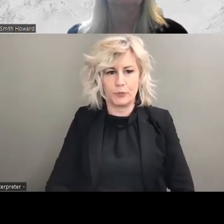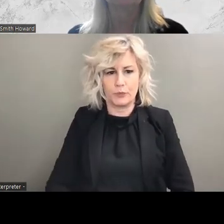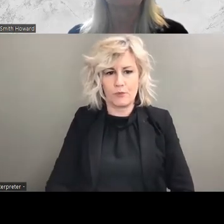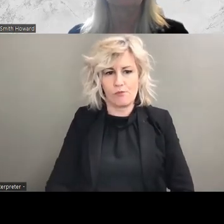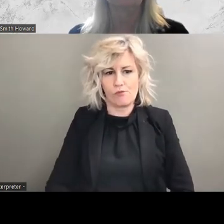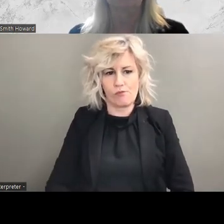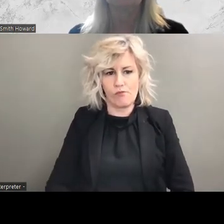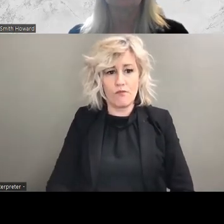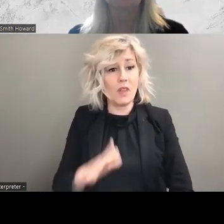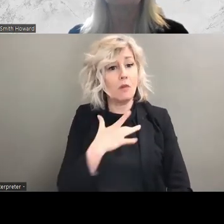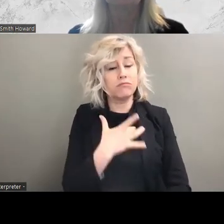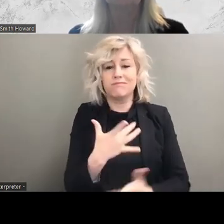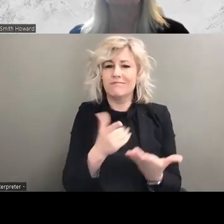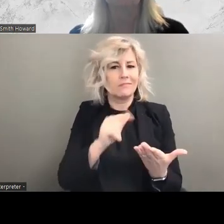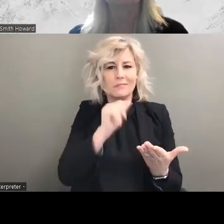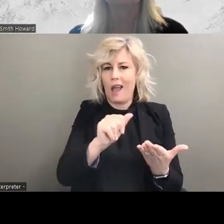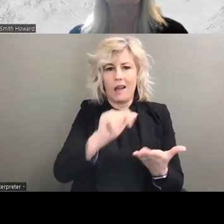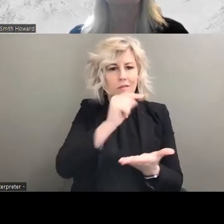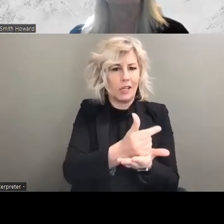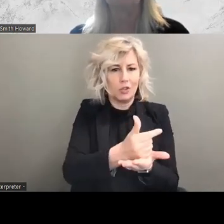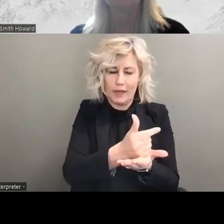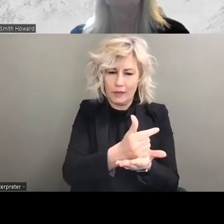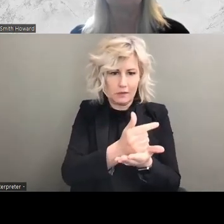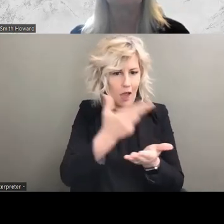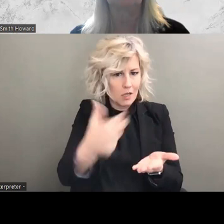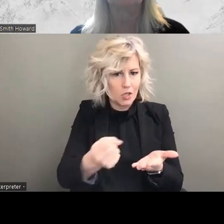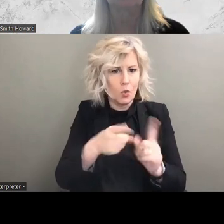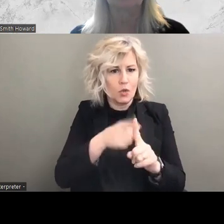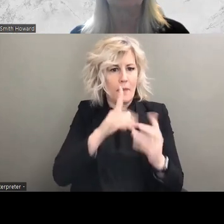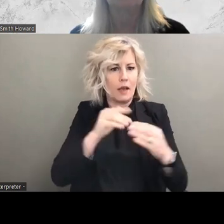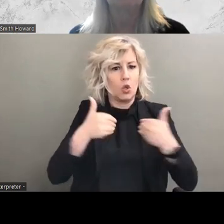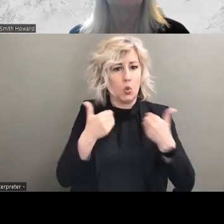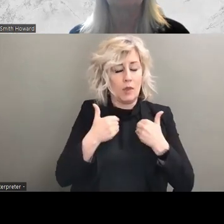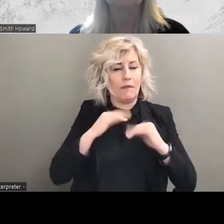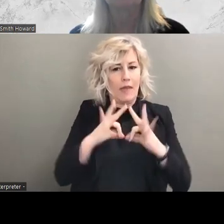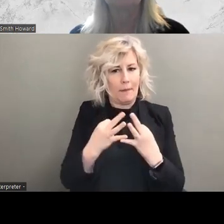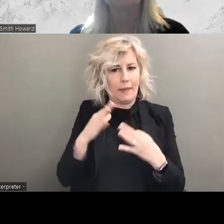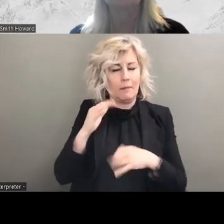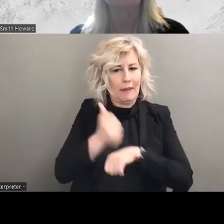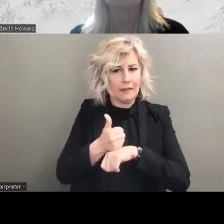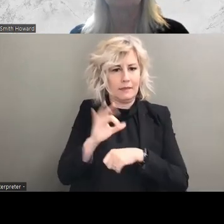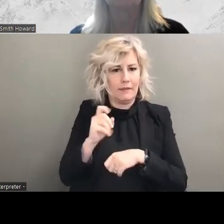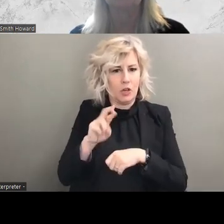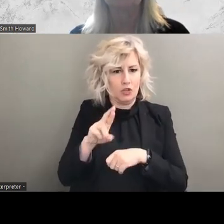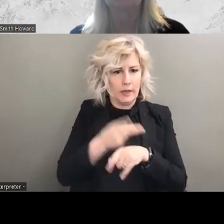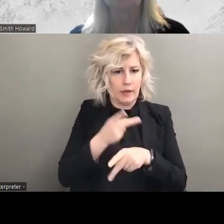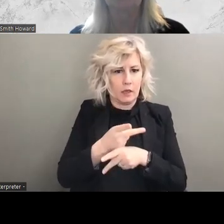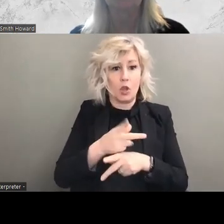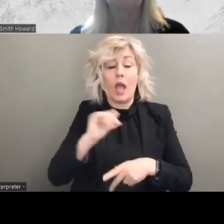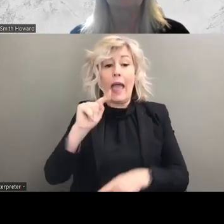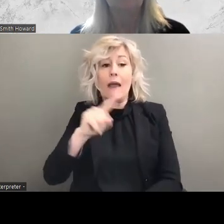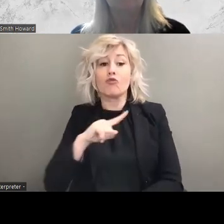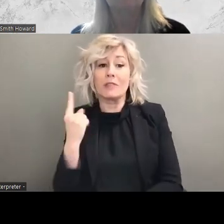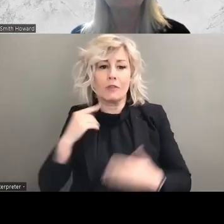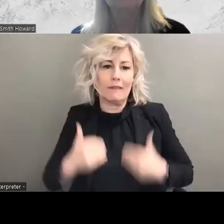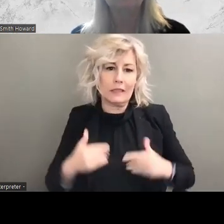And are less likely to graduate high school when compared to youth in family-based foster care. They are at risk of physical abuse when placed in group